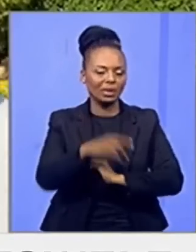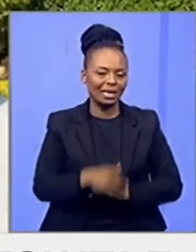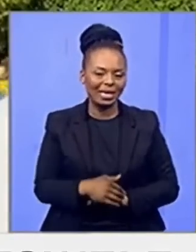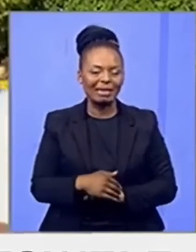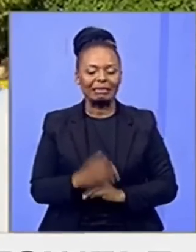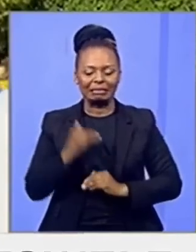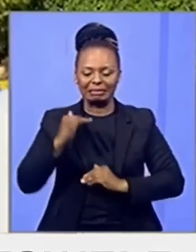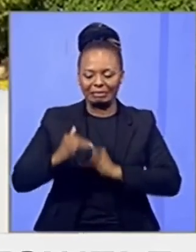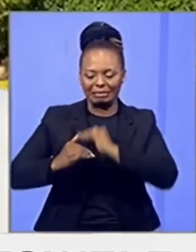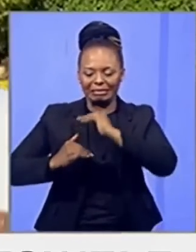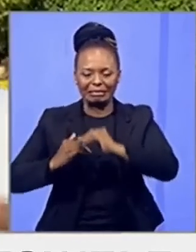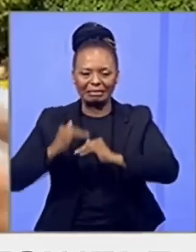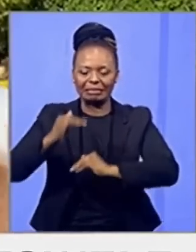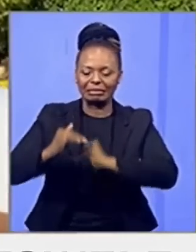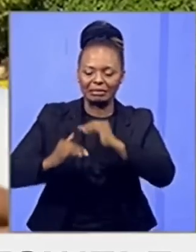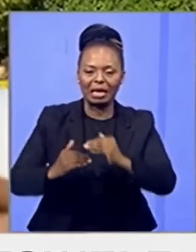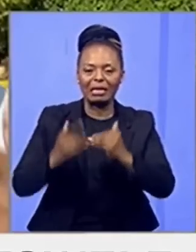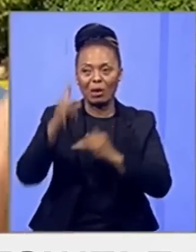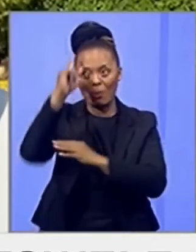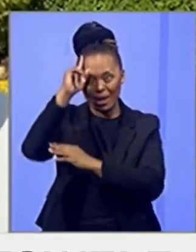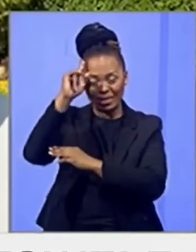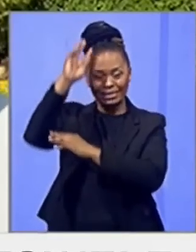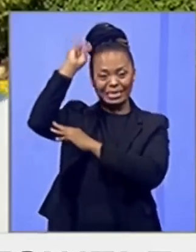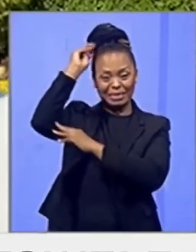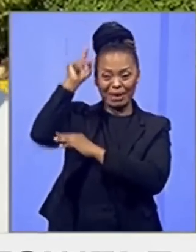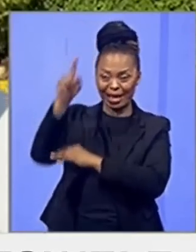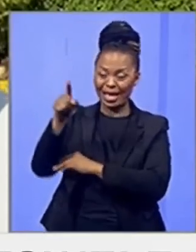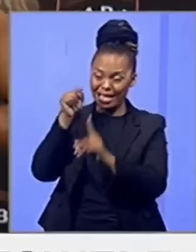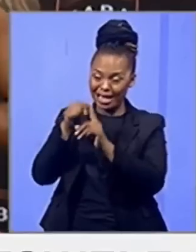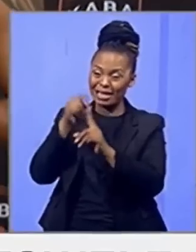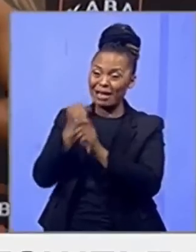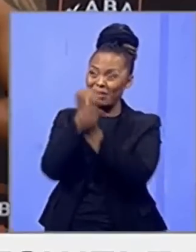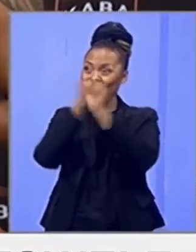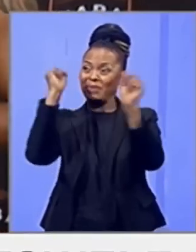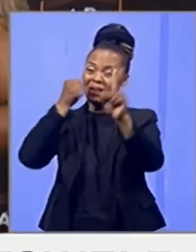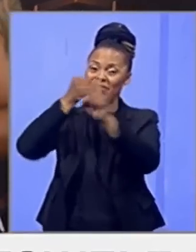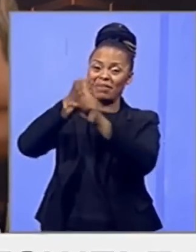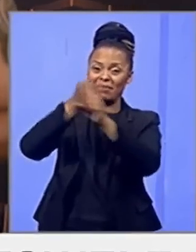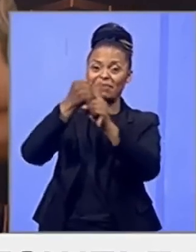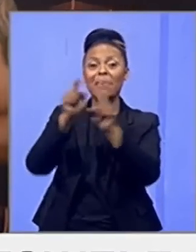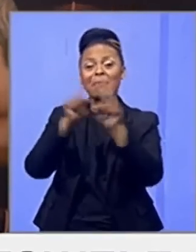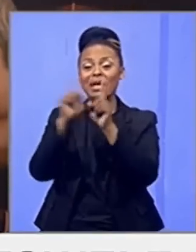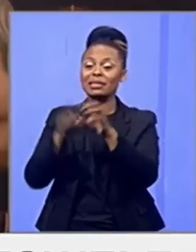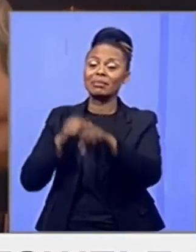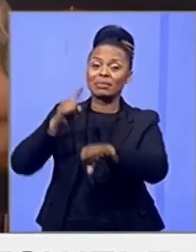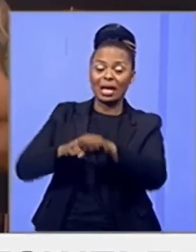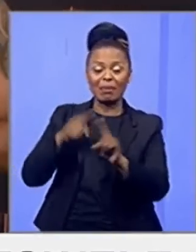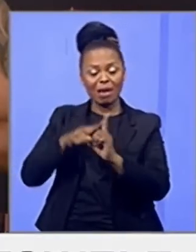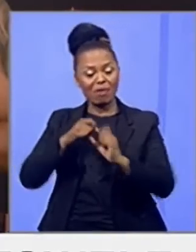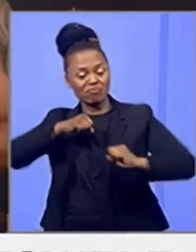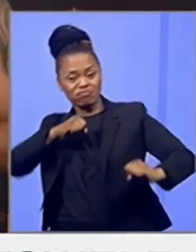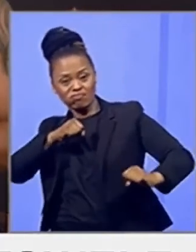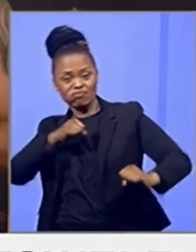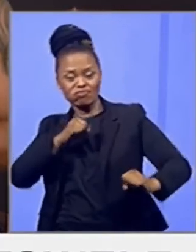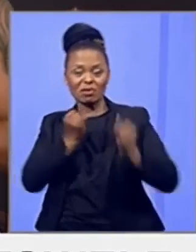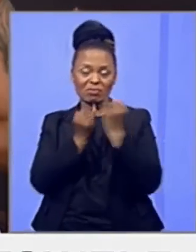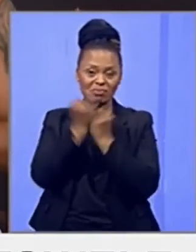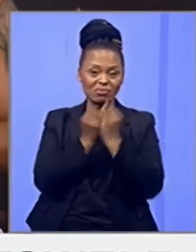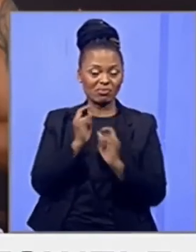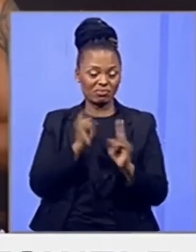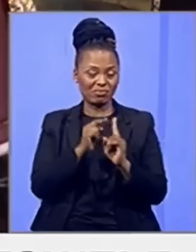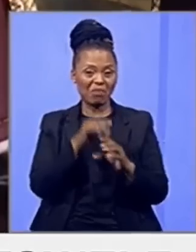steps that Madiba as a freedom fighter took. Mo ntweng ya letšatši nkgwete ya flyweight ka Afrika